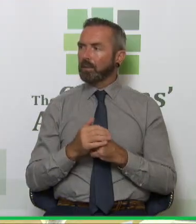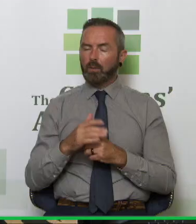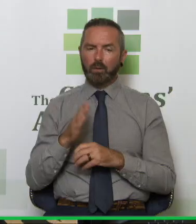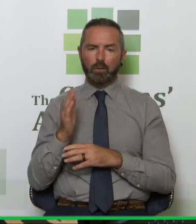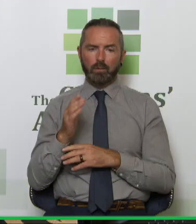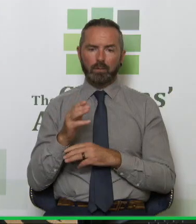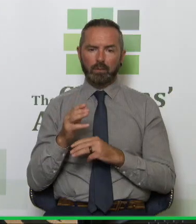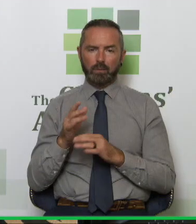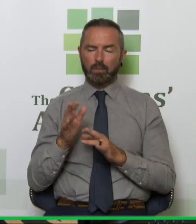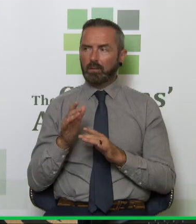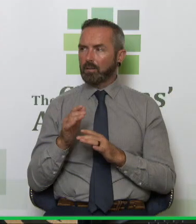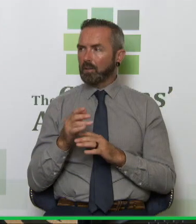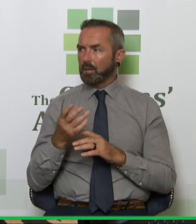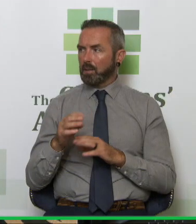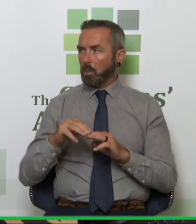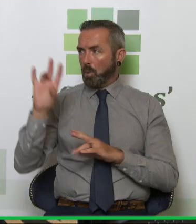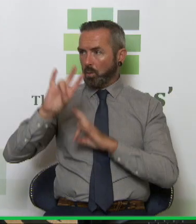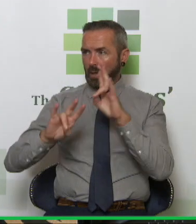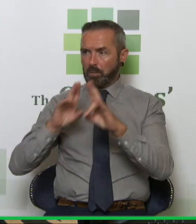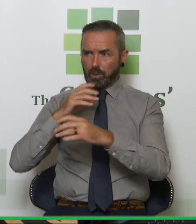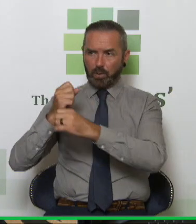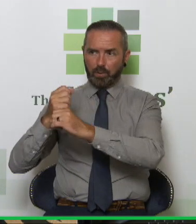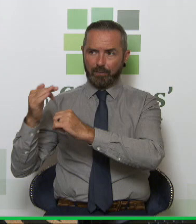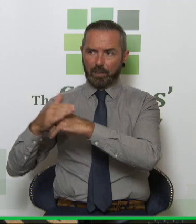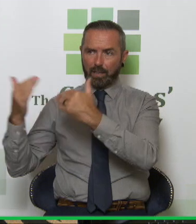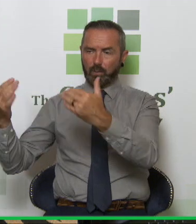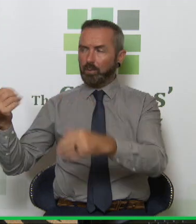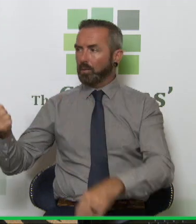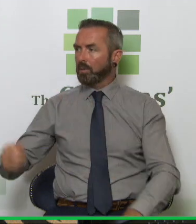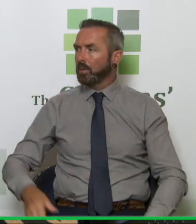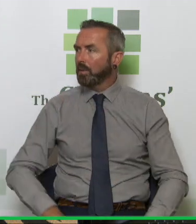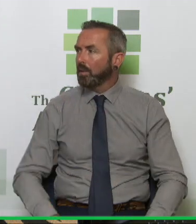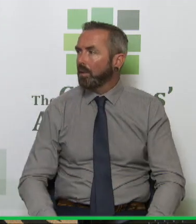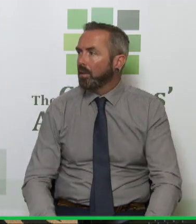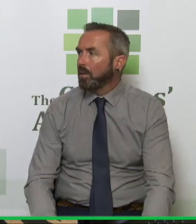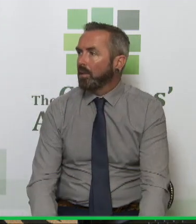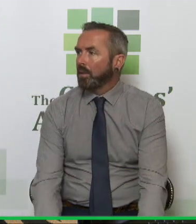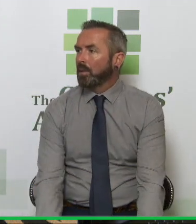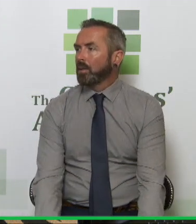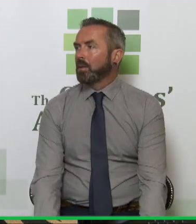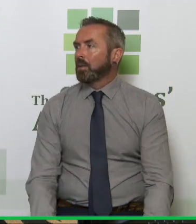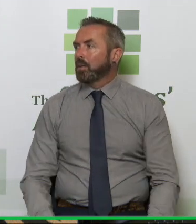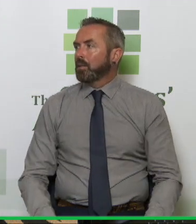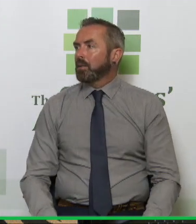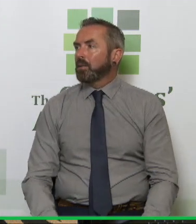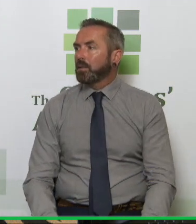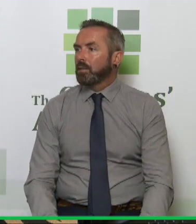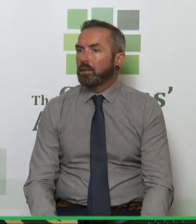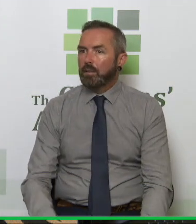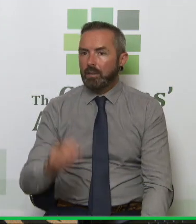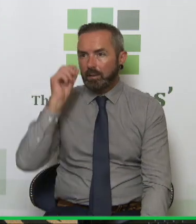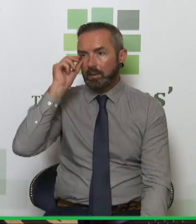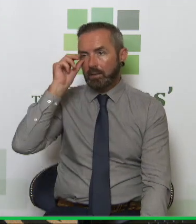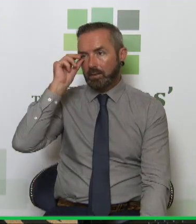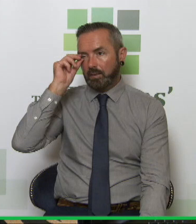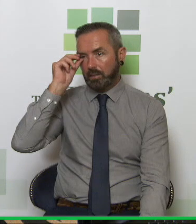try. We'll try, and we can have Not more for conversation meetings. after as well. Rebecca, and then Noel, and then Aveline. Rebecca first,